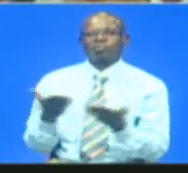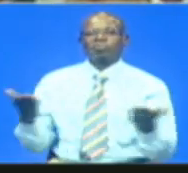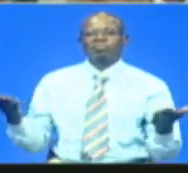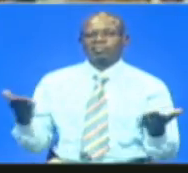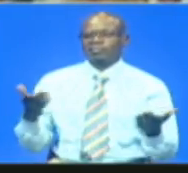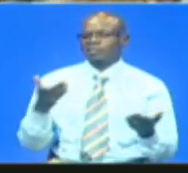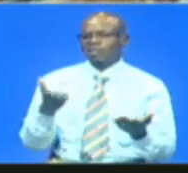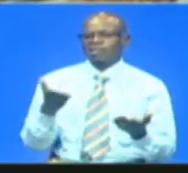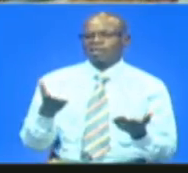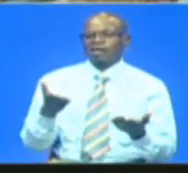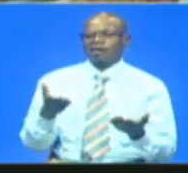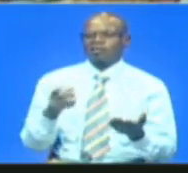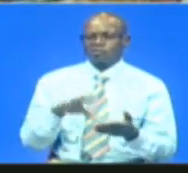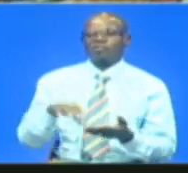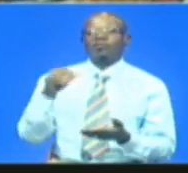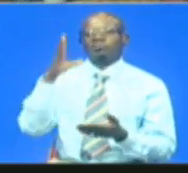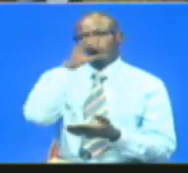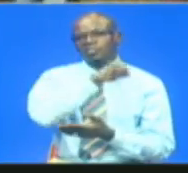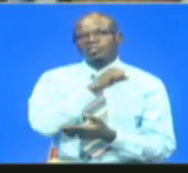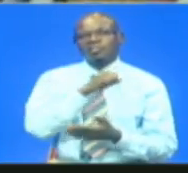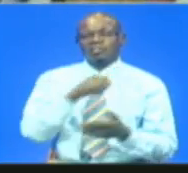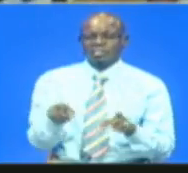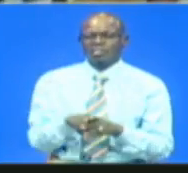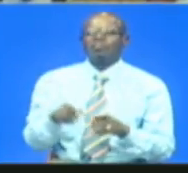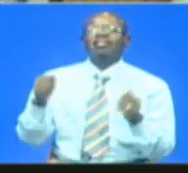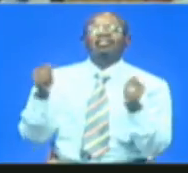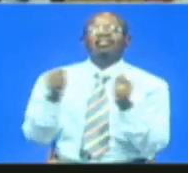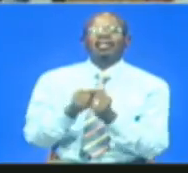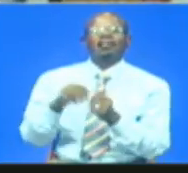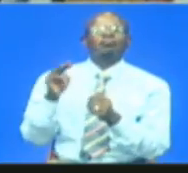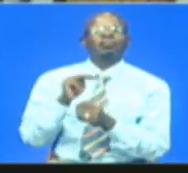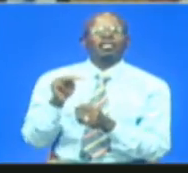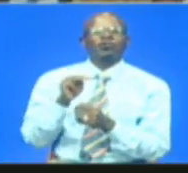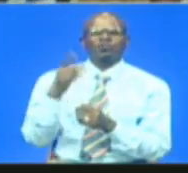containers were really exaggerated. 10 million shillings? 10 million for